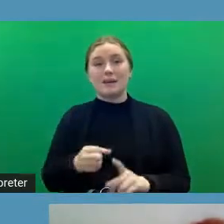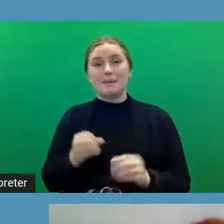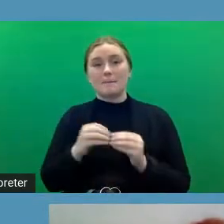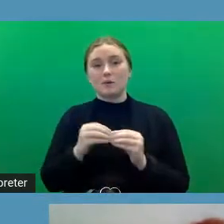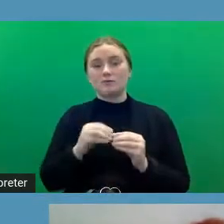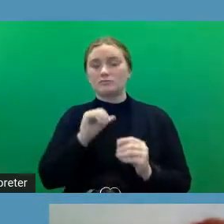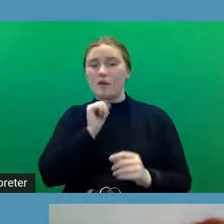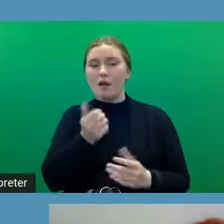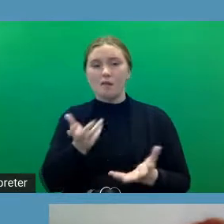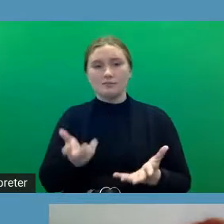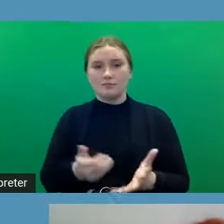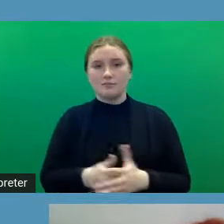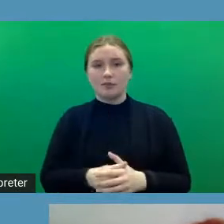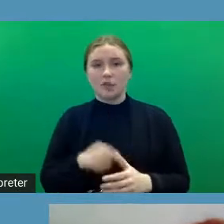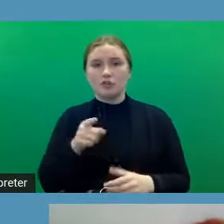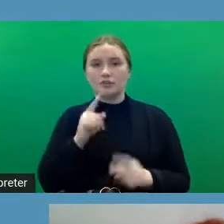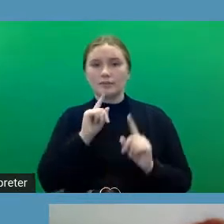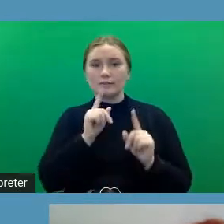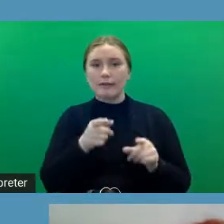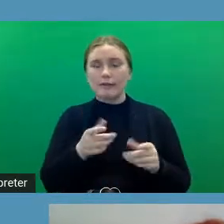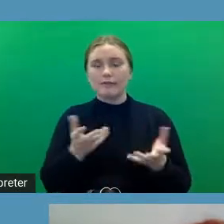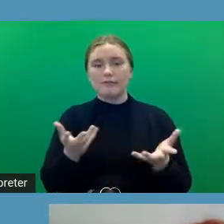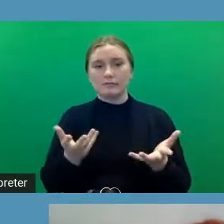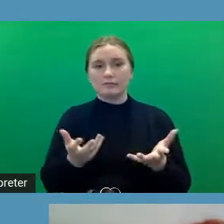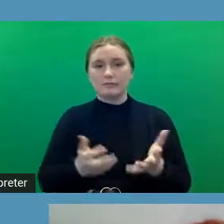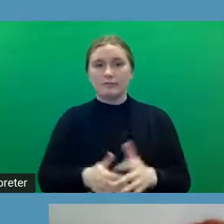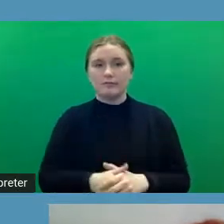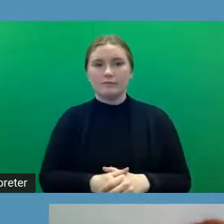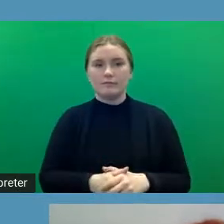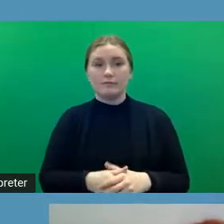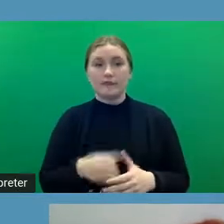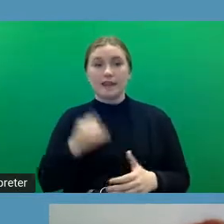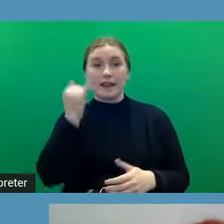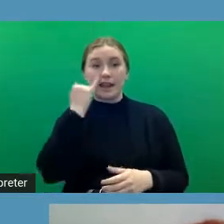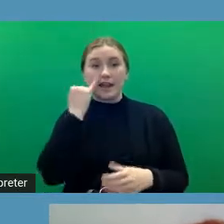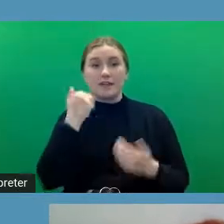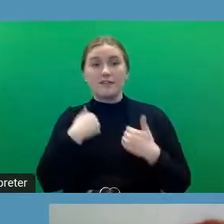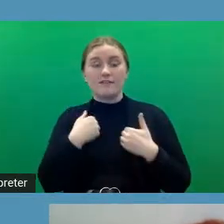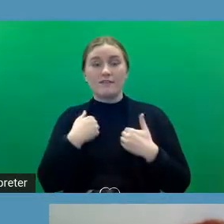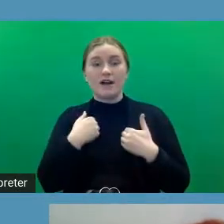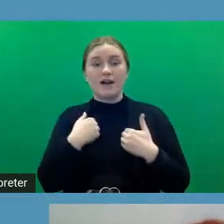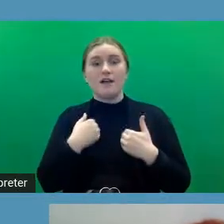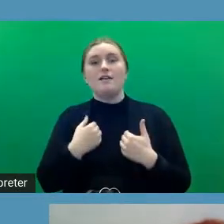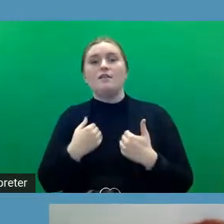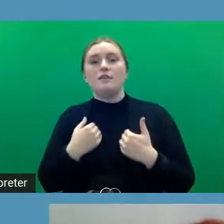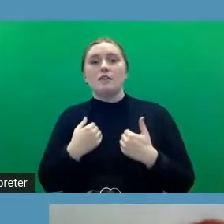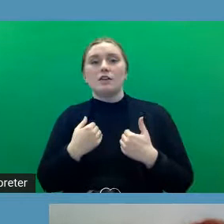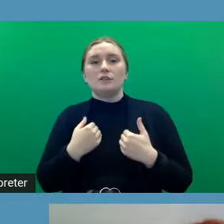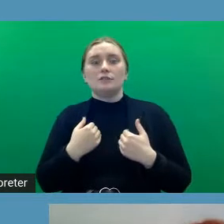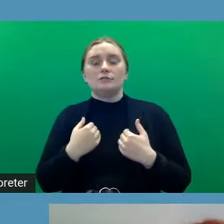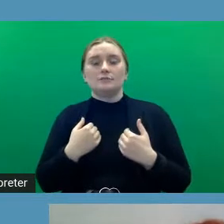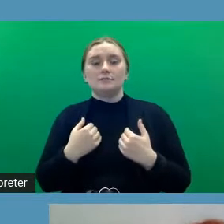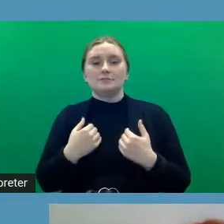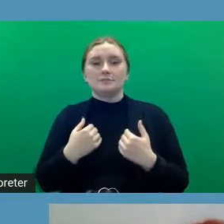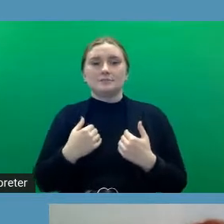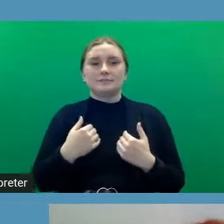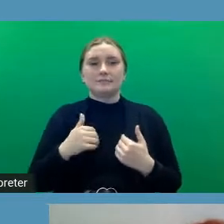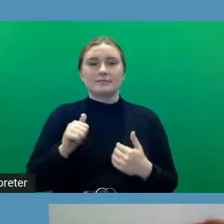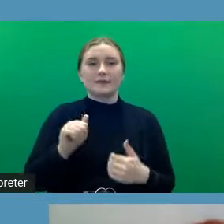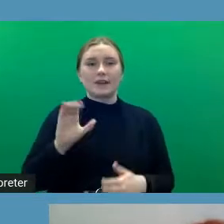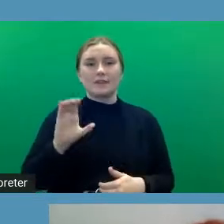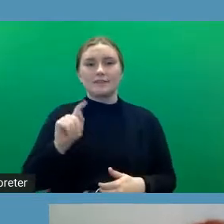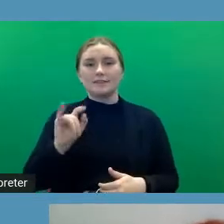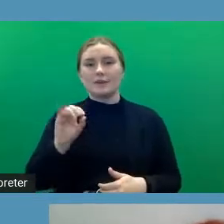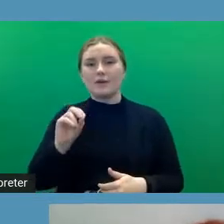said what it was, that sort of thing. On the other hand, if you've got an action sequence, you may not be able to make that happen,